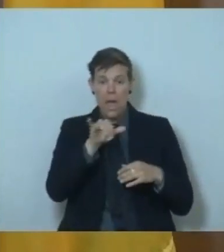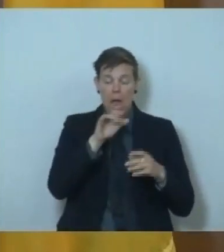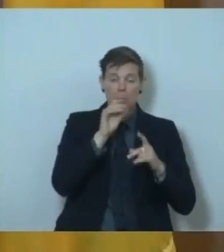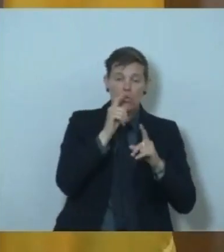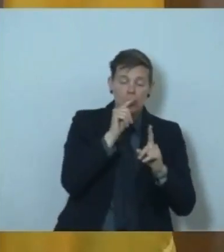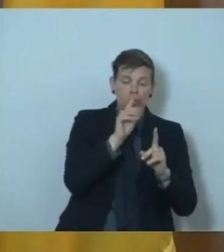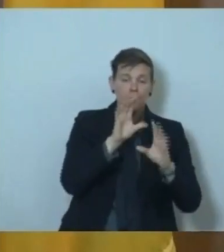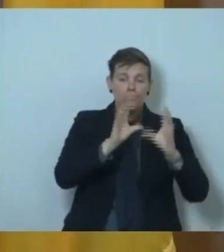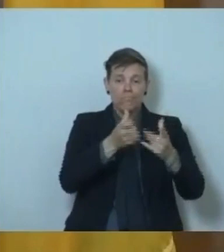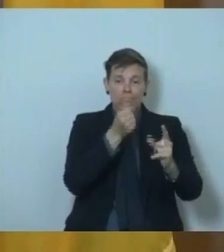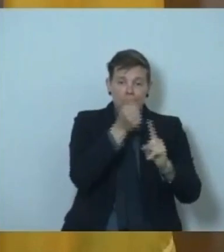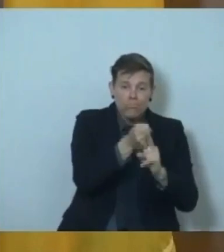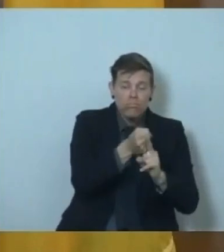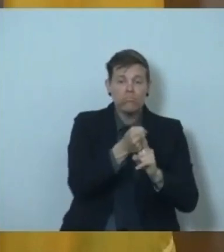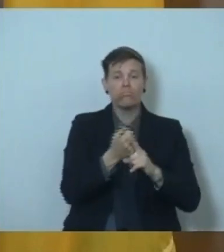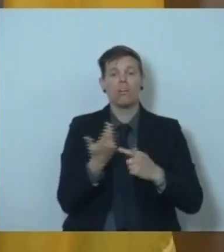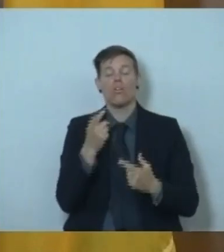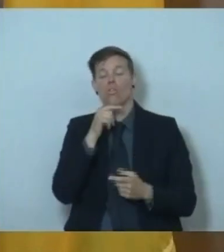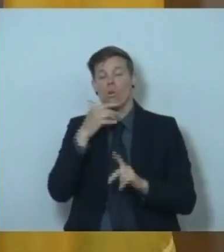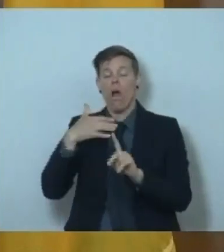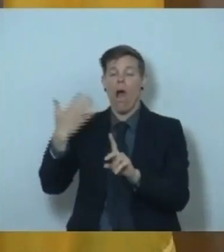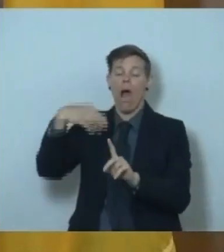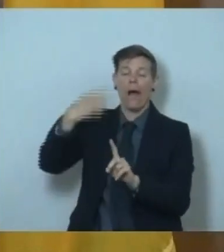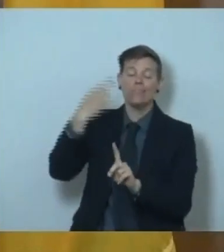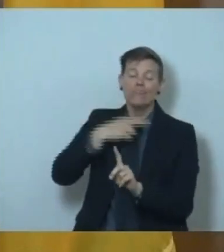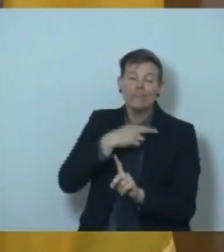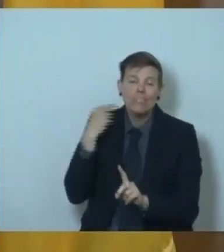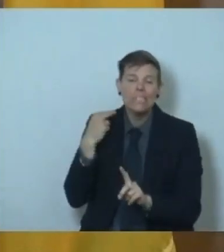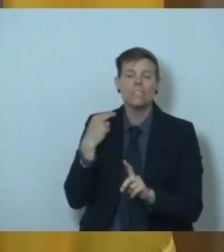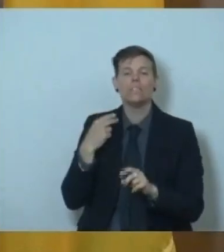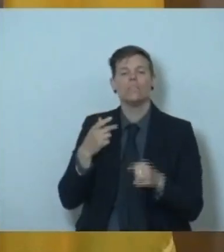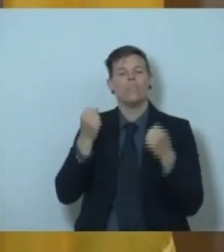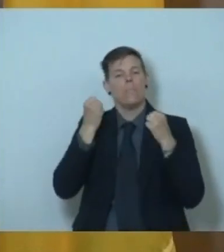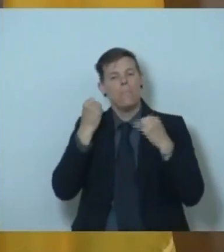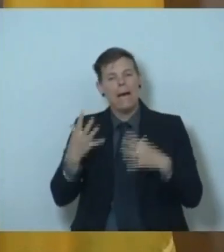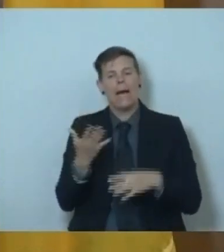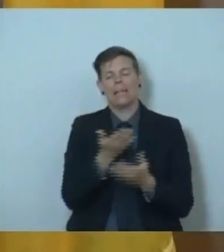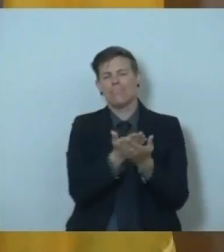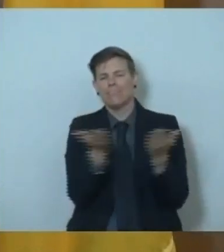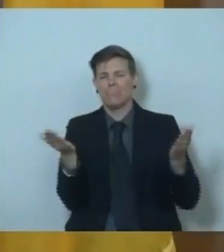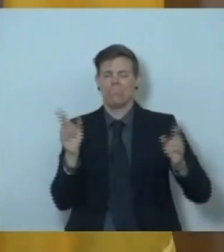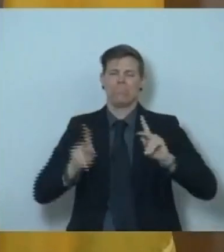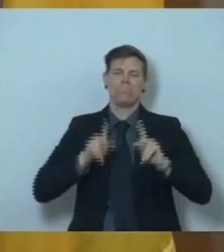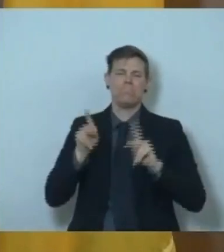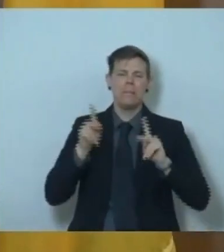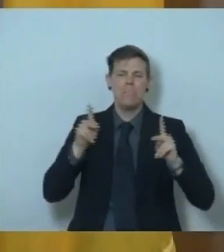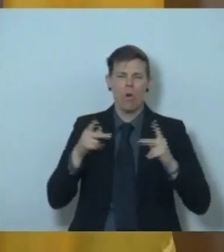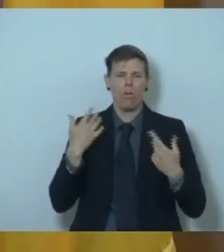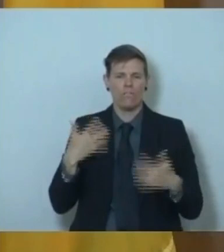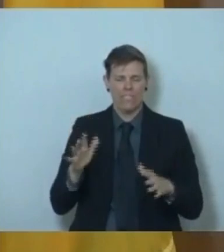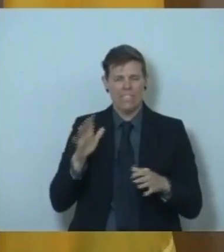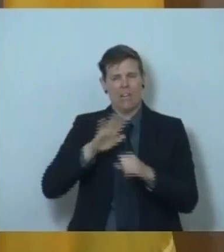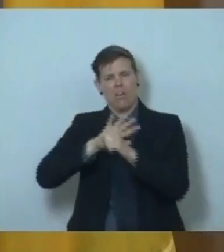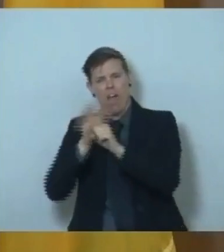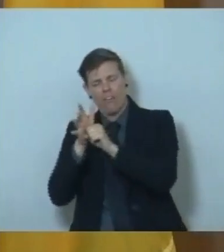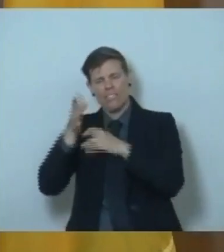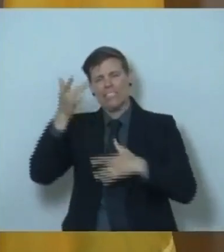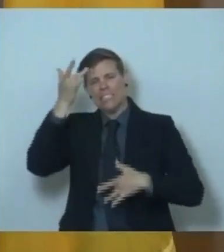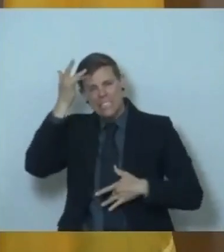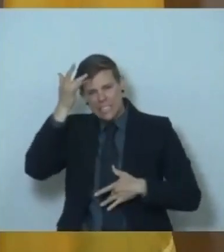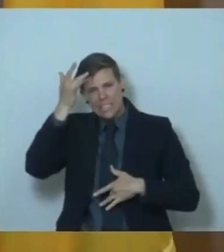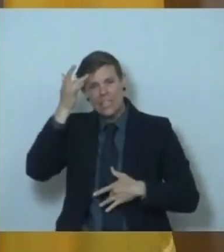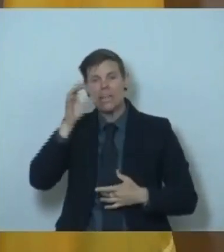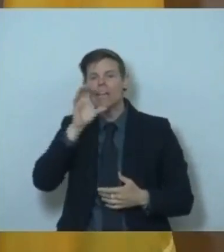We've got incredible numbers of individuals in our COVID-19 positives, in that 35 to 60